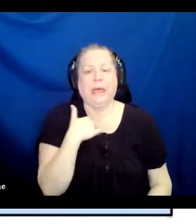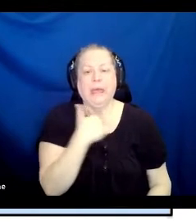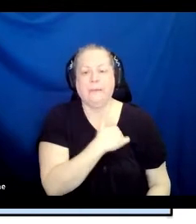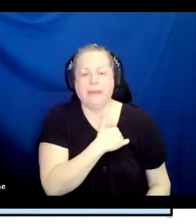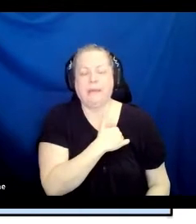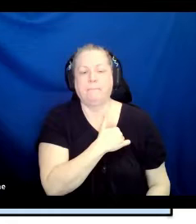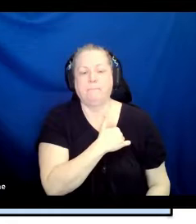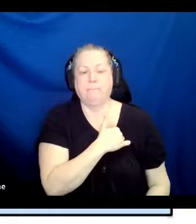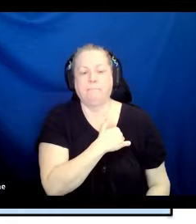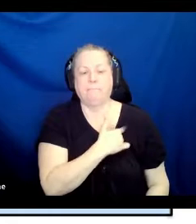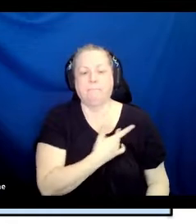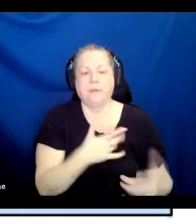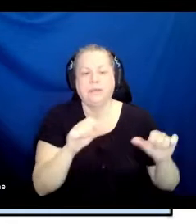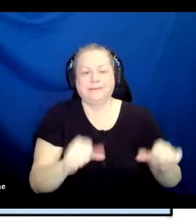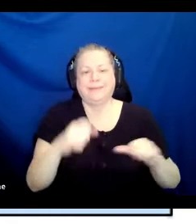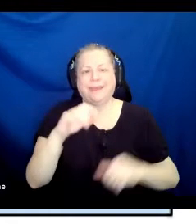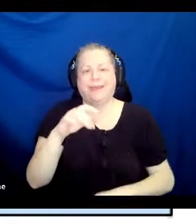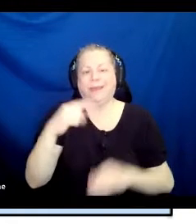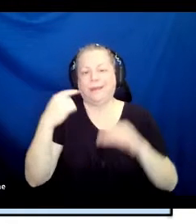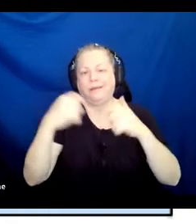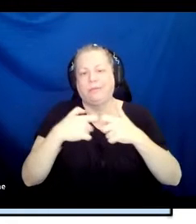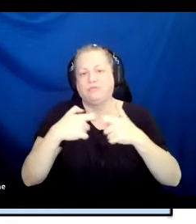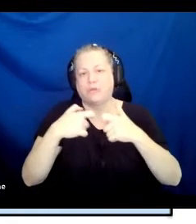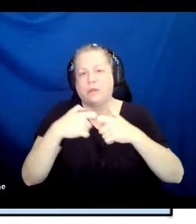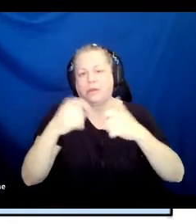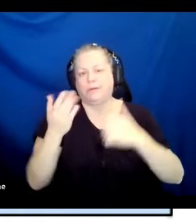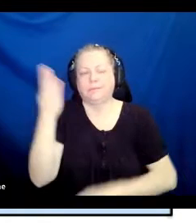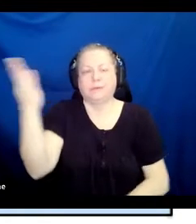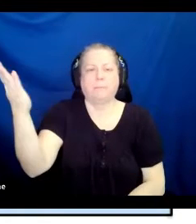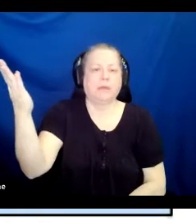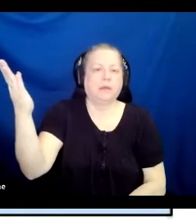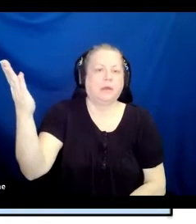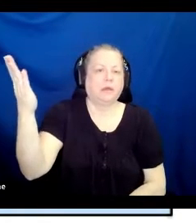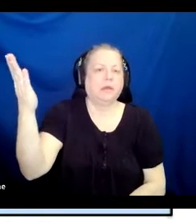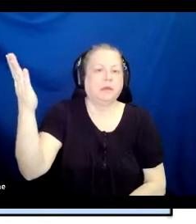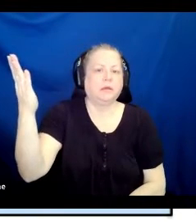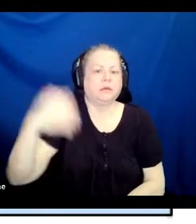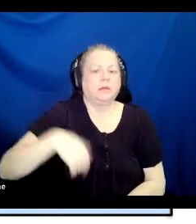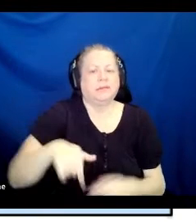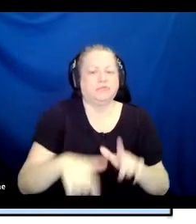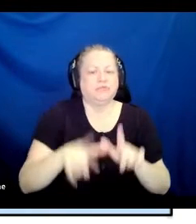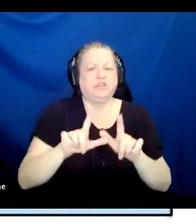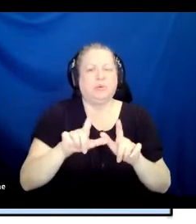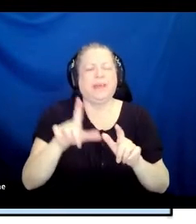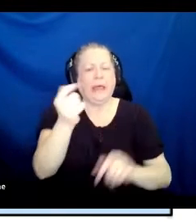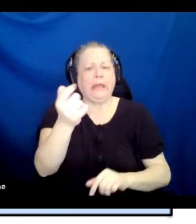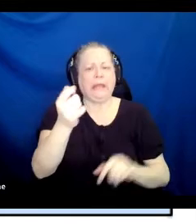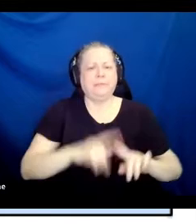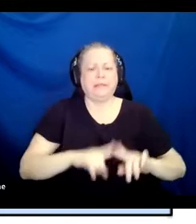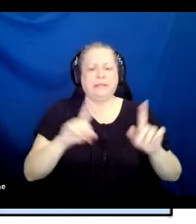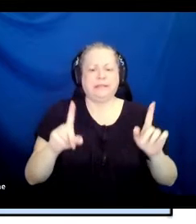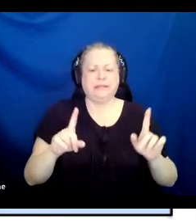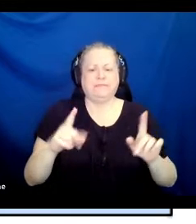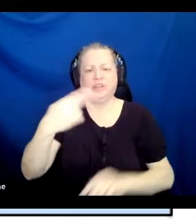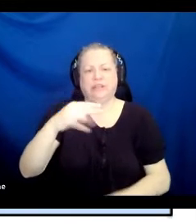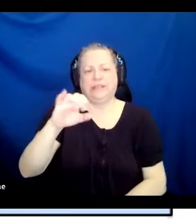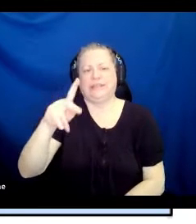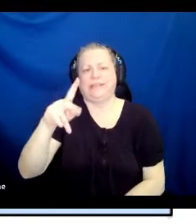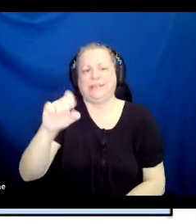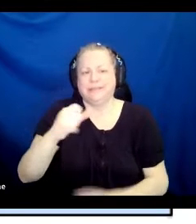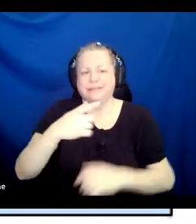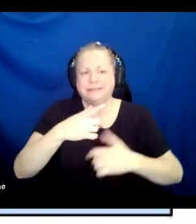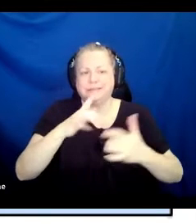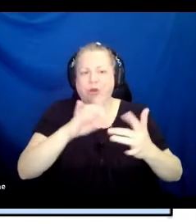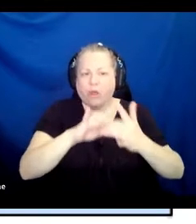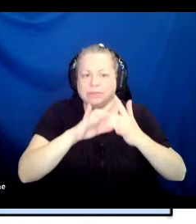will be able to e-submit their renewal. A little different from the HICS online renewal, but they